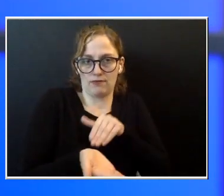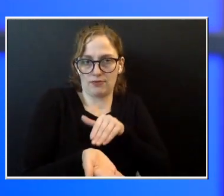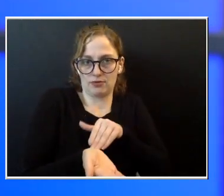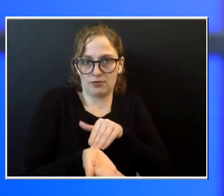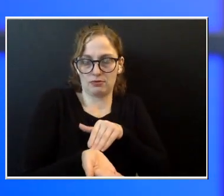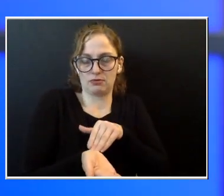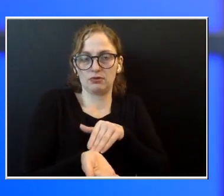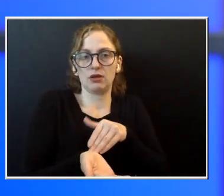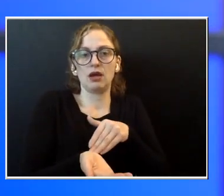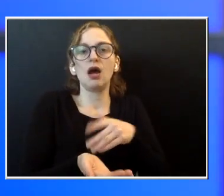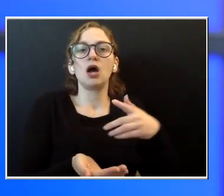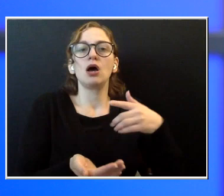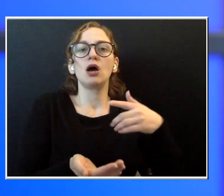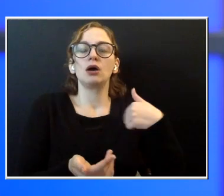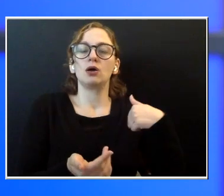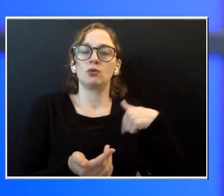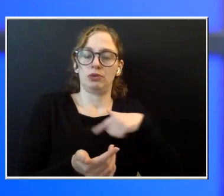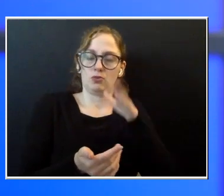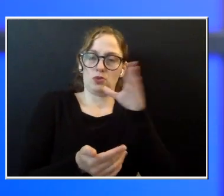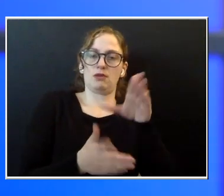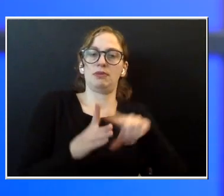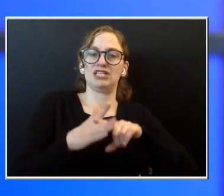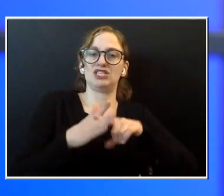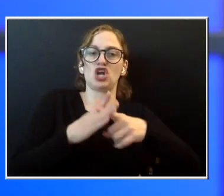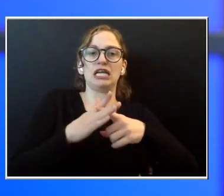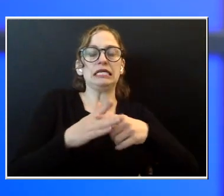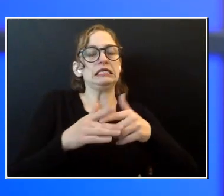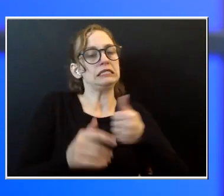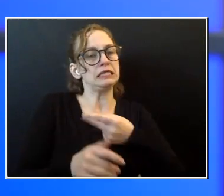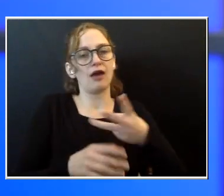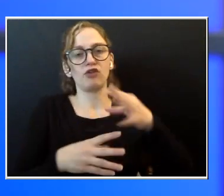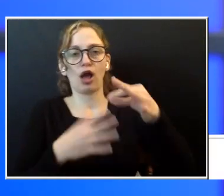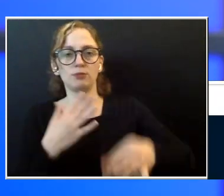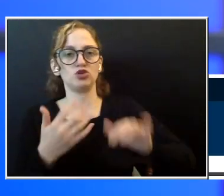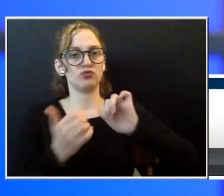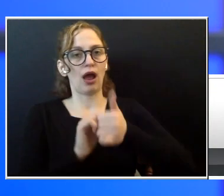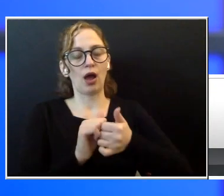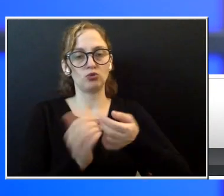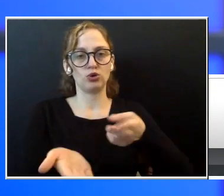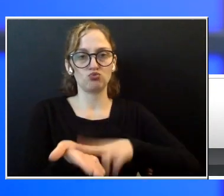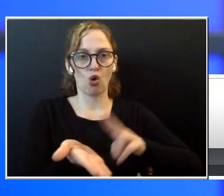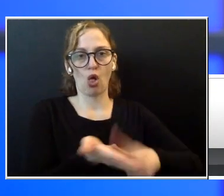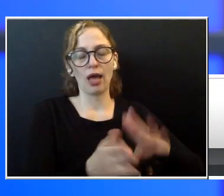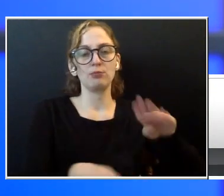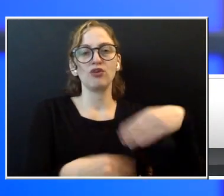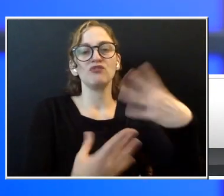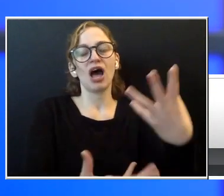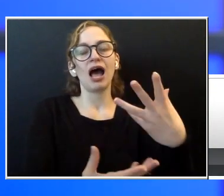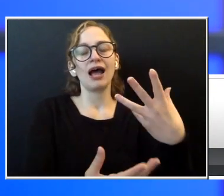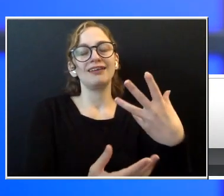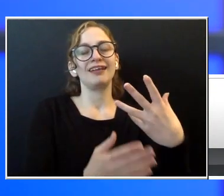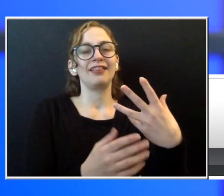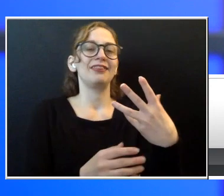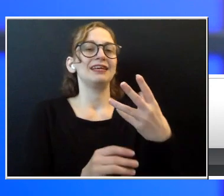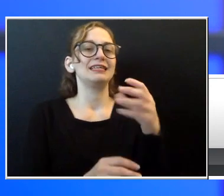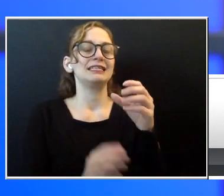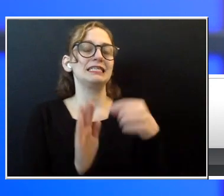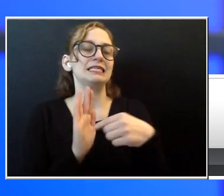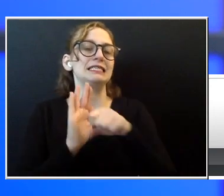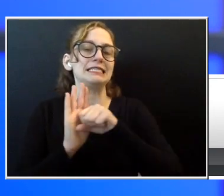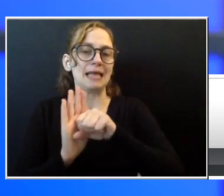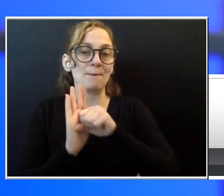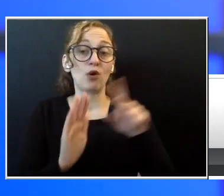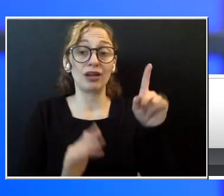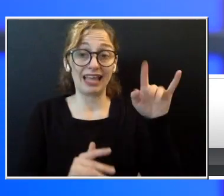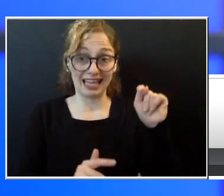ways to enroll and provide the specimen sampling kits, but we will start here at the University